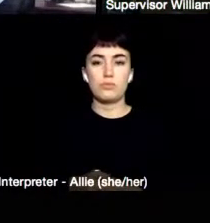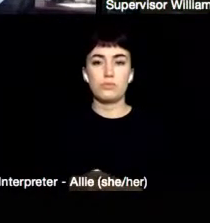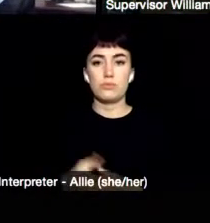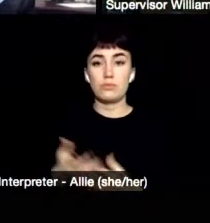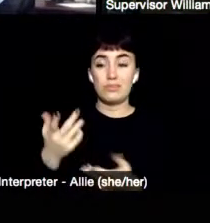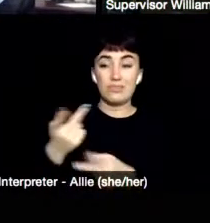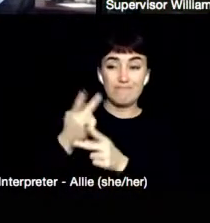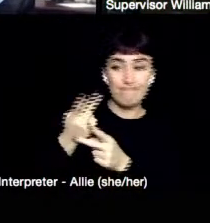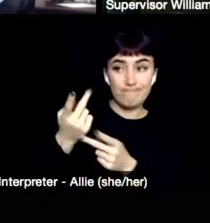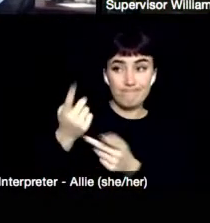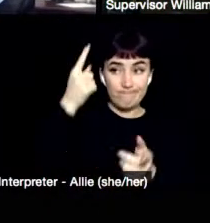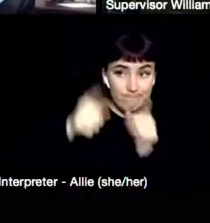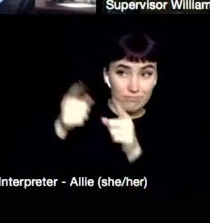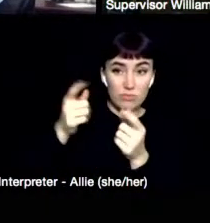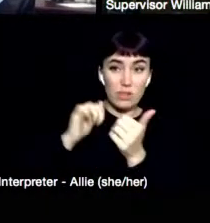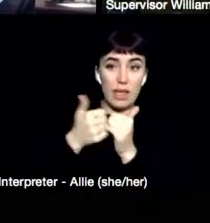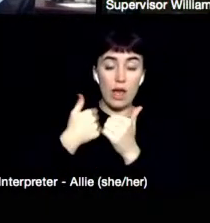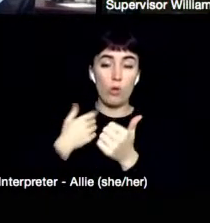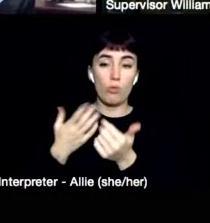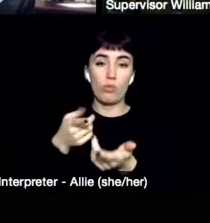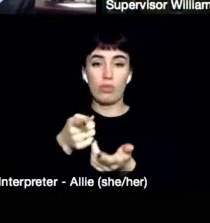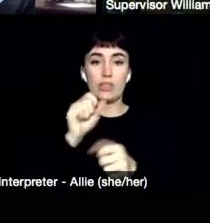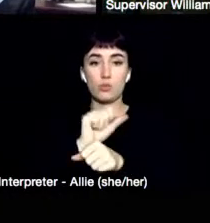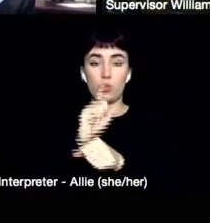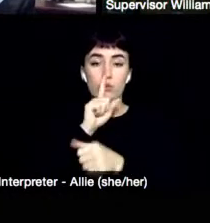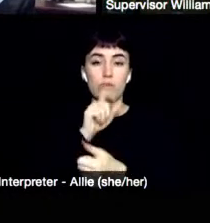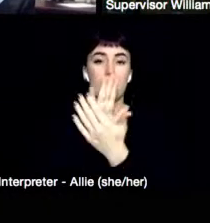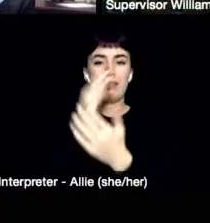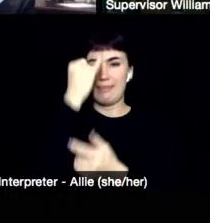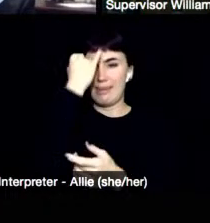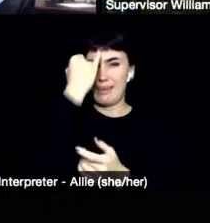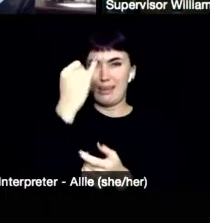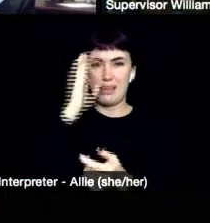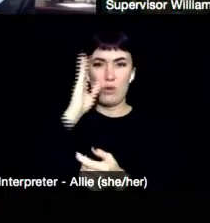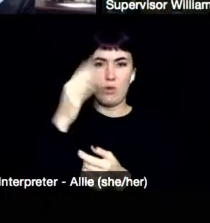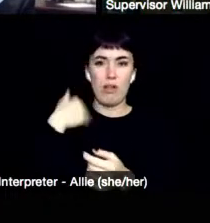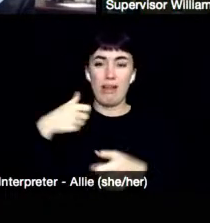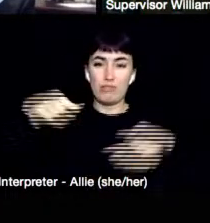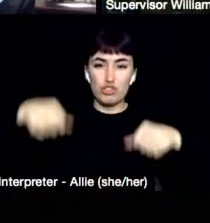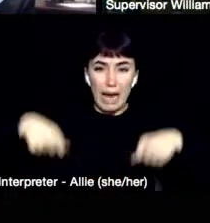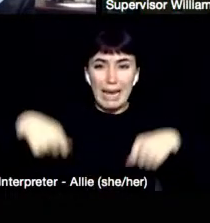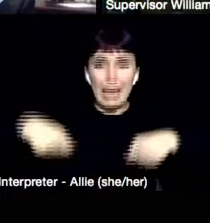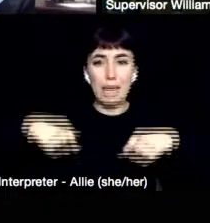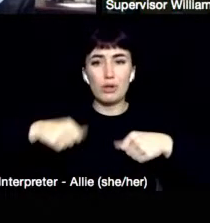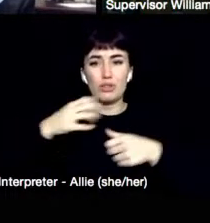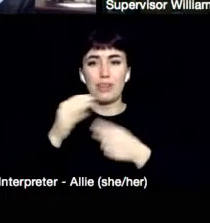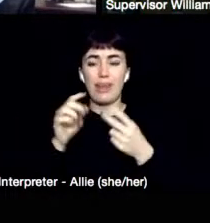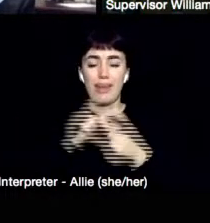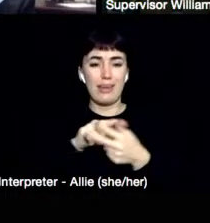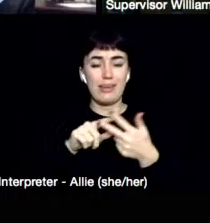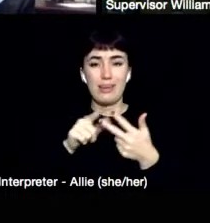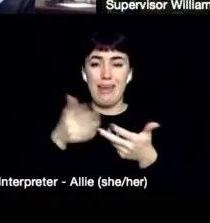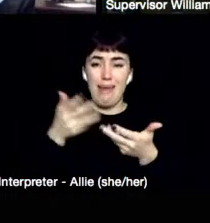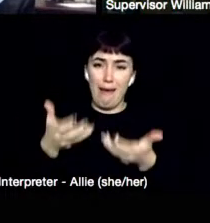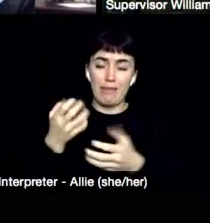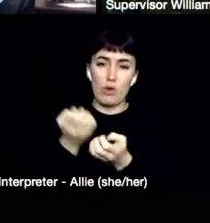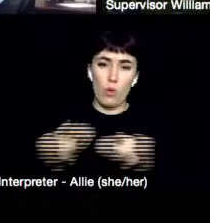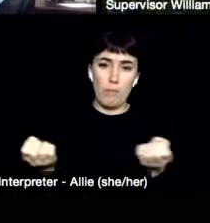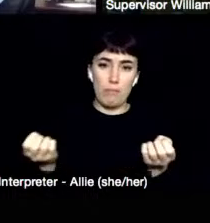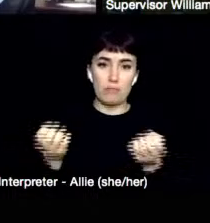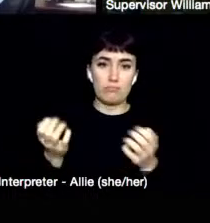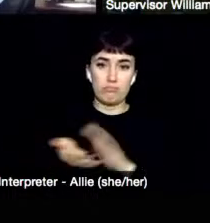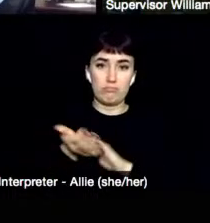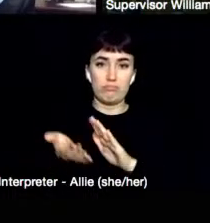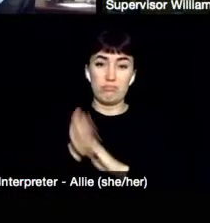the work is approached. The idea that they're going to have jackhammers and heavy equipment